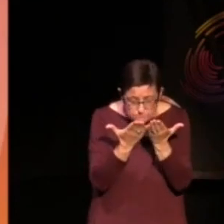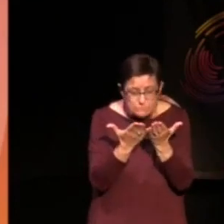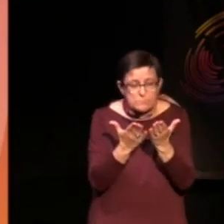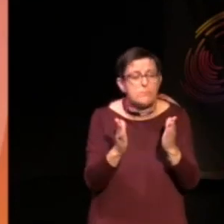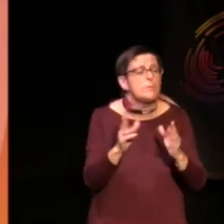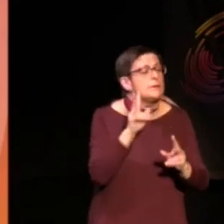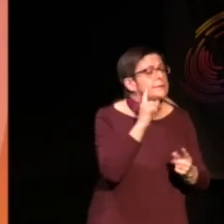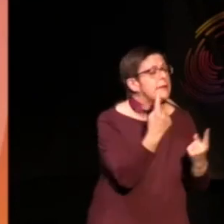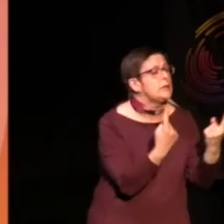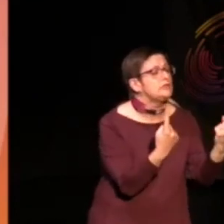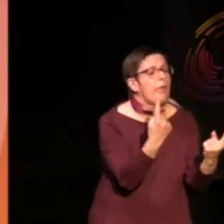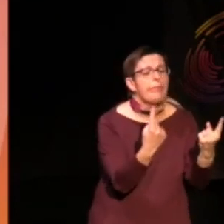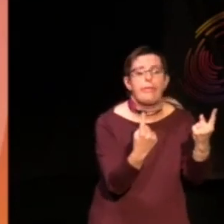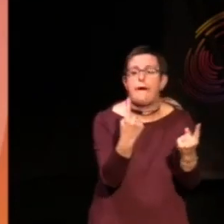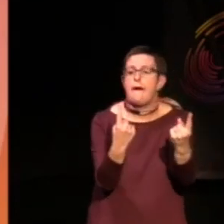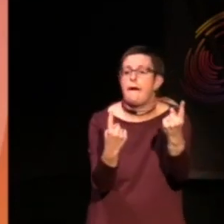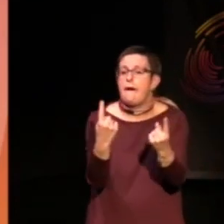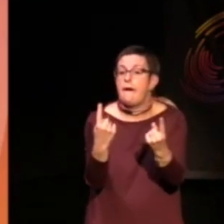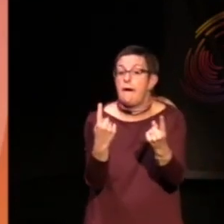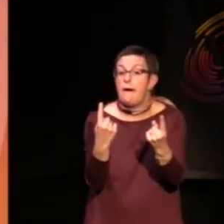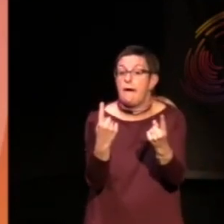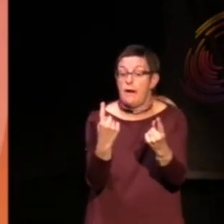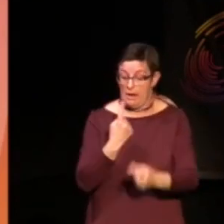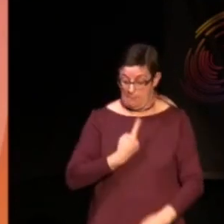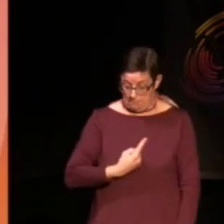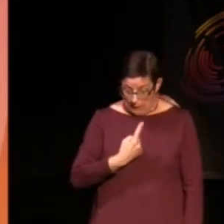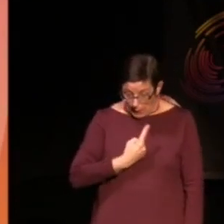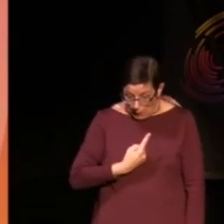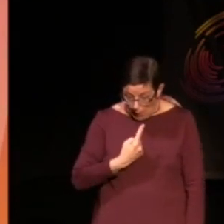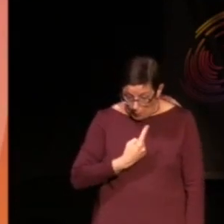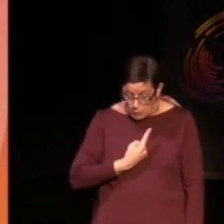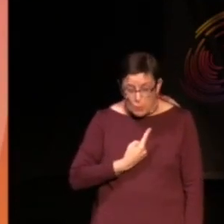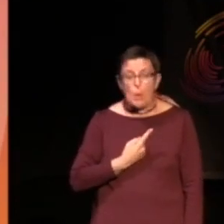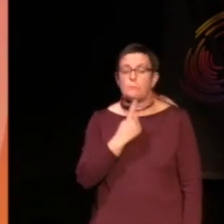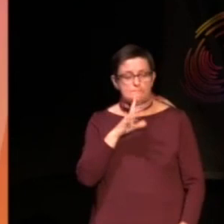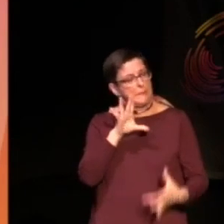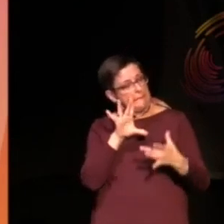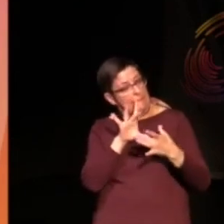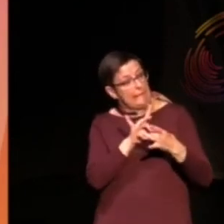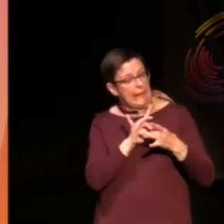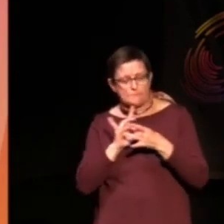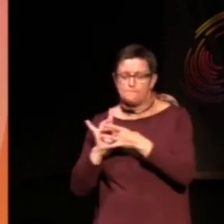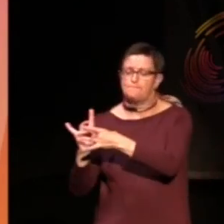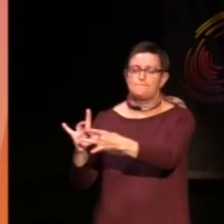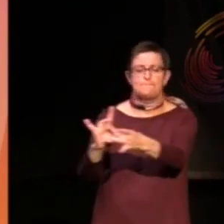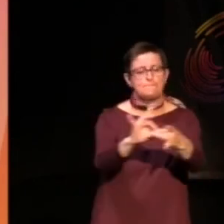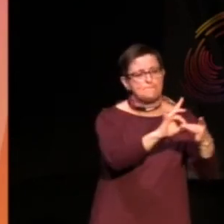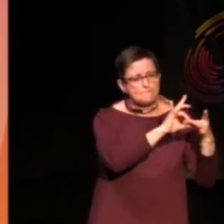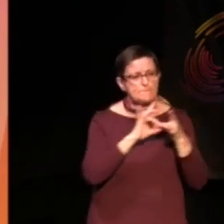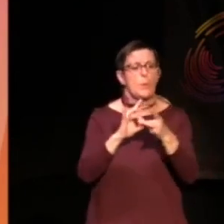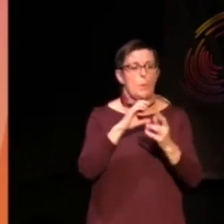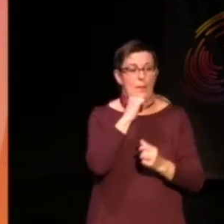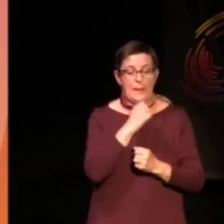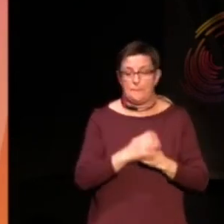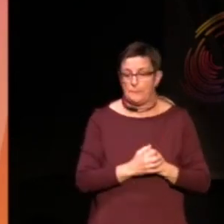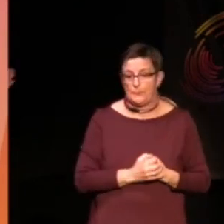also see that we're not alone and we can make a difference together. Thank you.